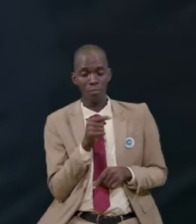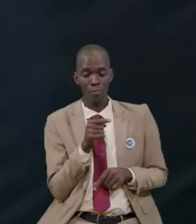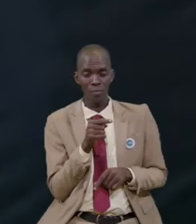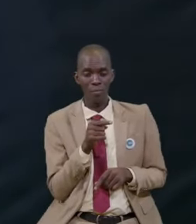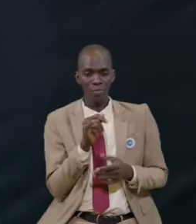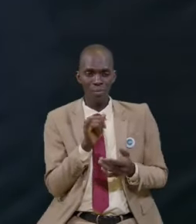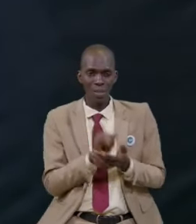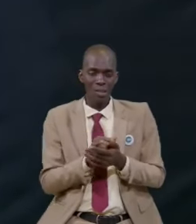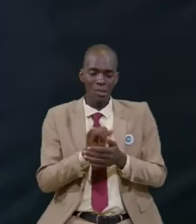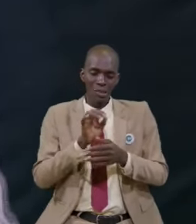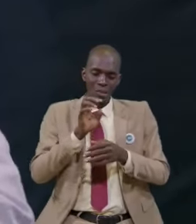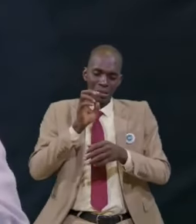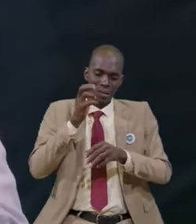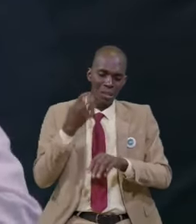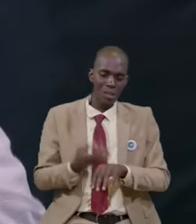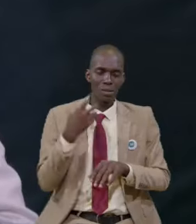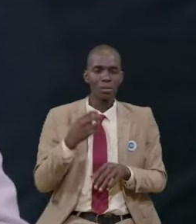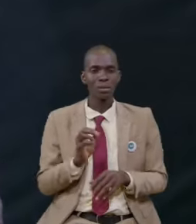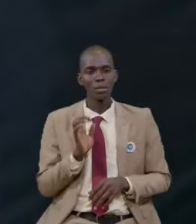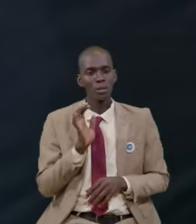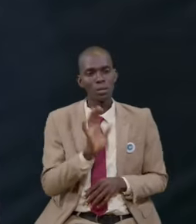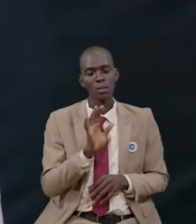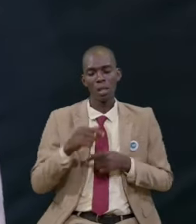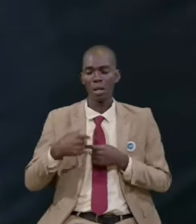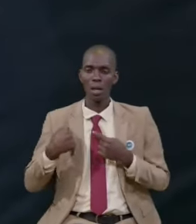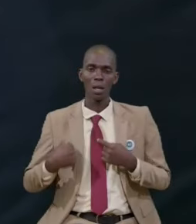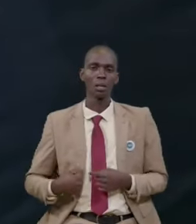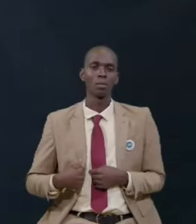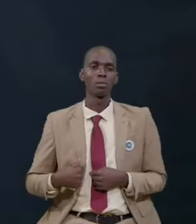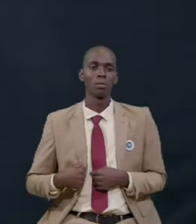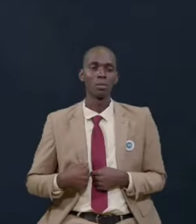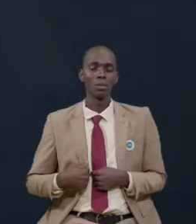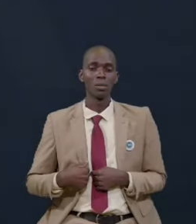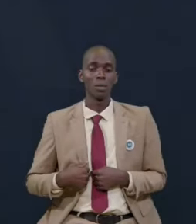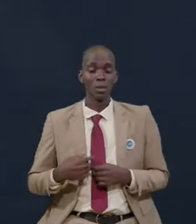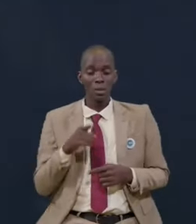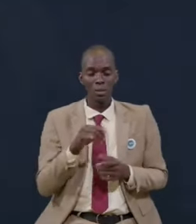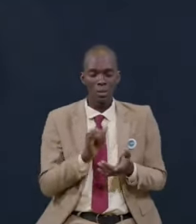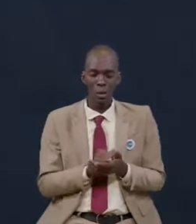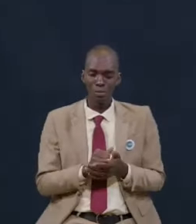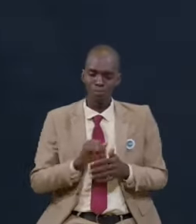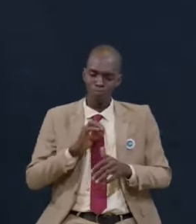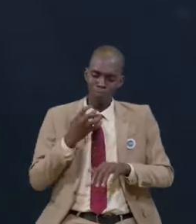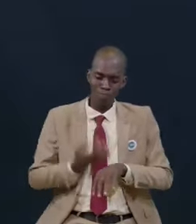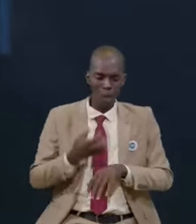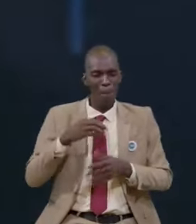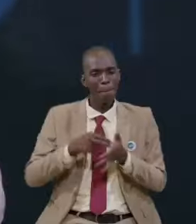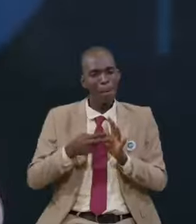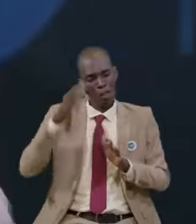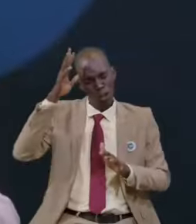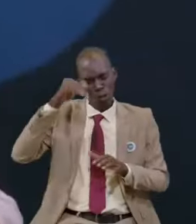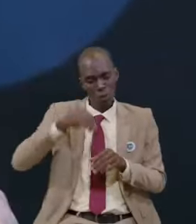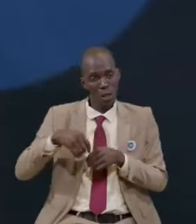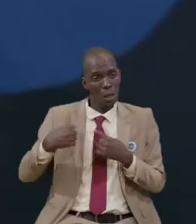is, it says, hardeneth his heart shall fall into mischief. I will not harden